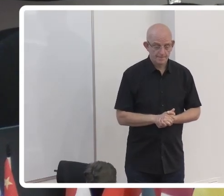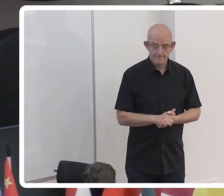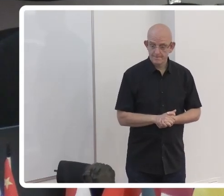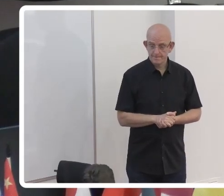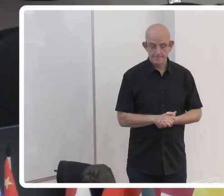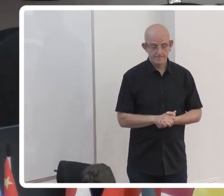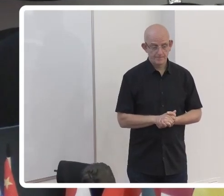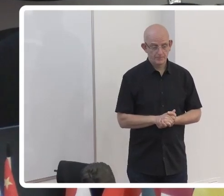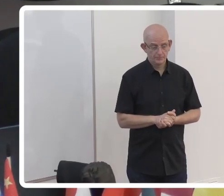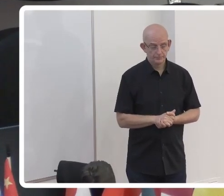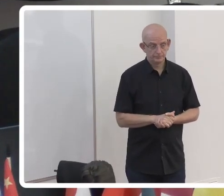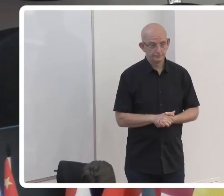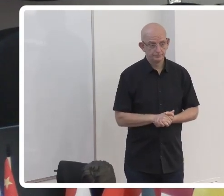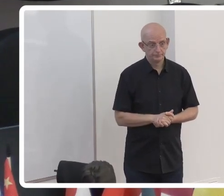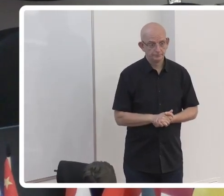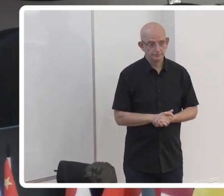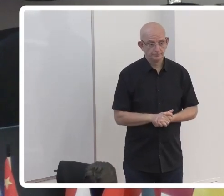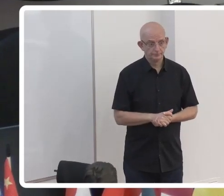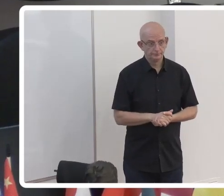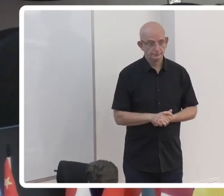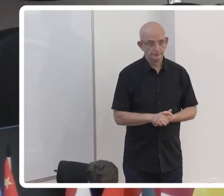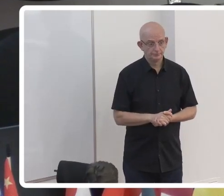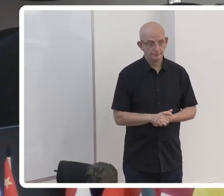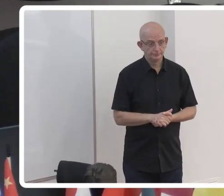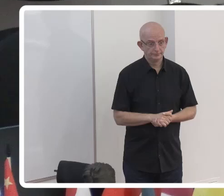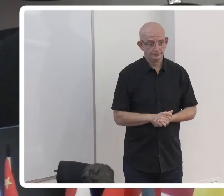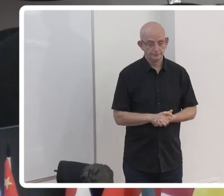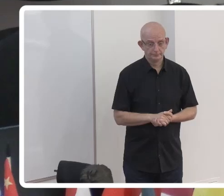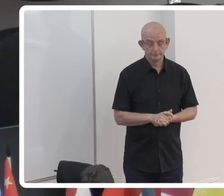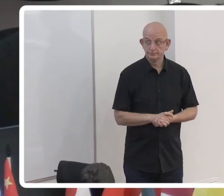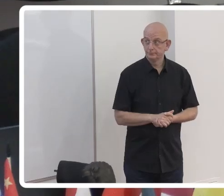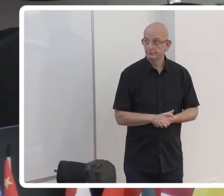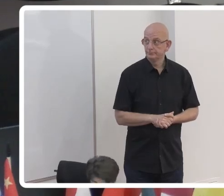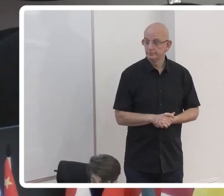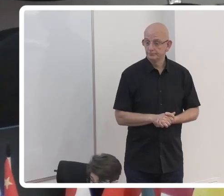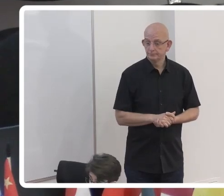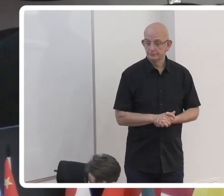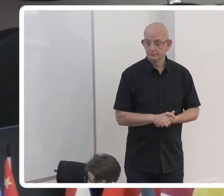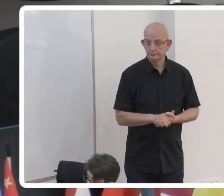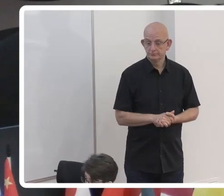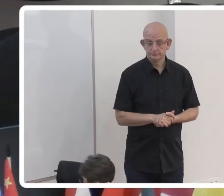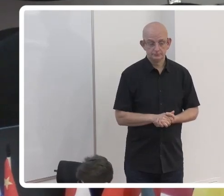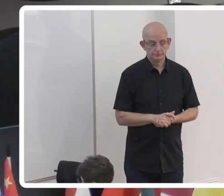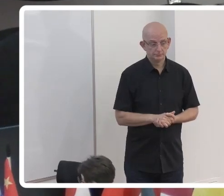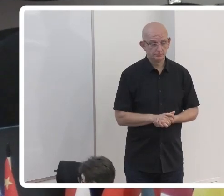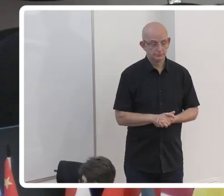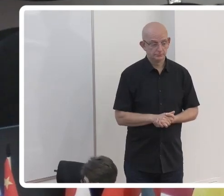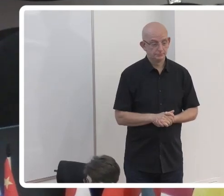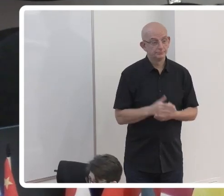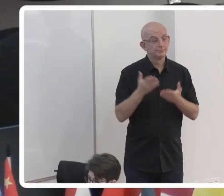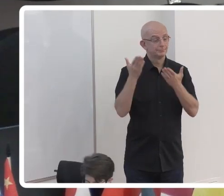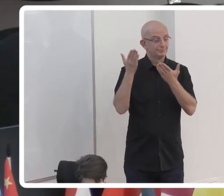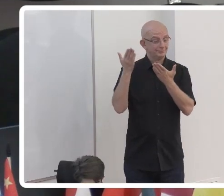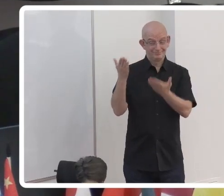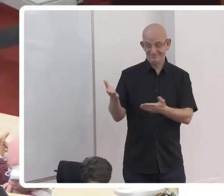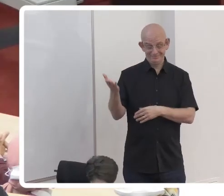the Committee of Experts on the Constitutional Review in Kenya. And Elizabeth is an advocate of the High Court of Kenya. And I'll hand over to you. Thank